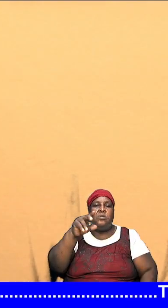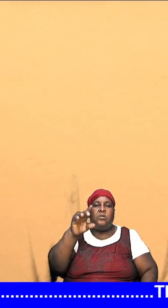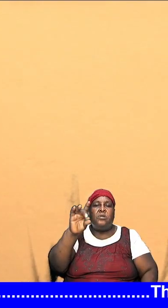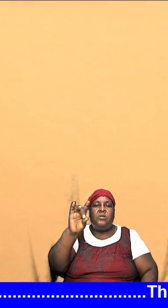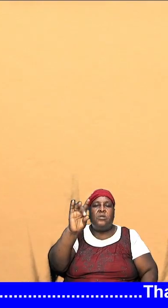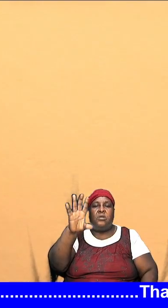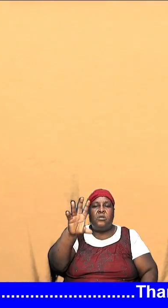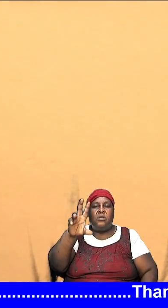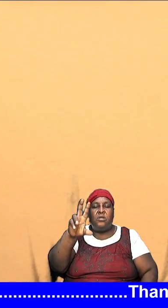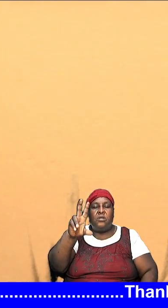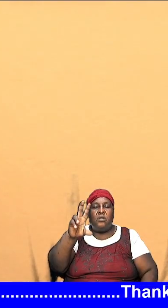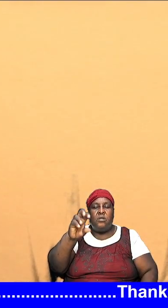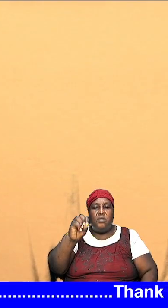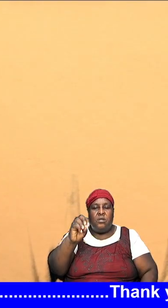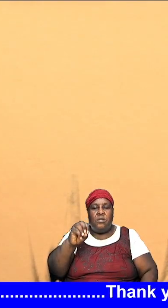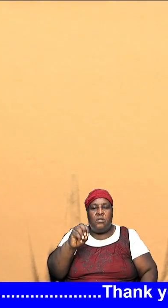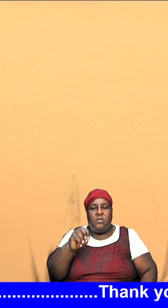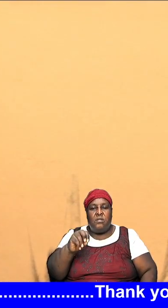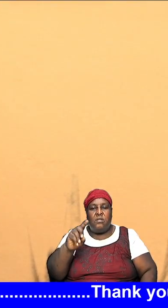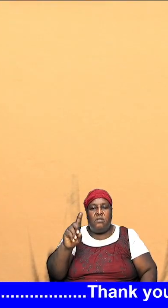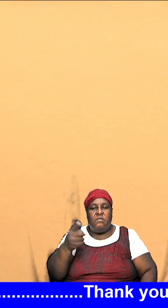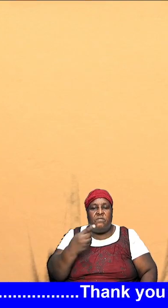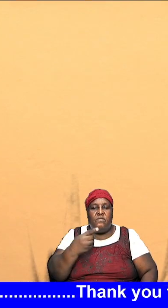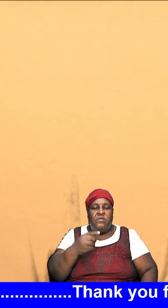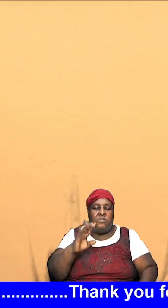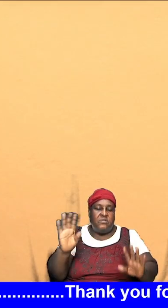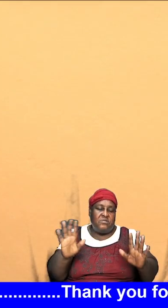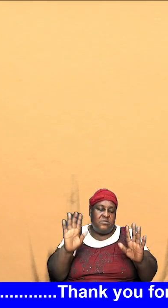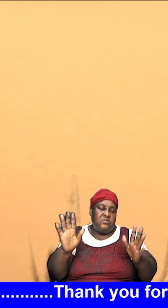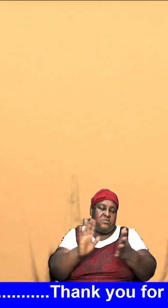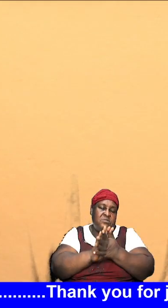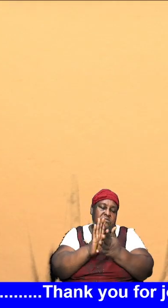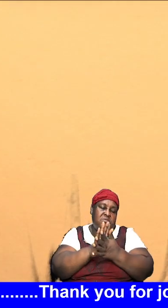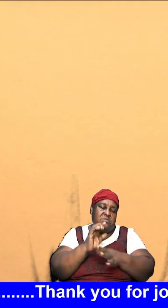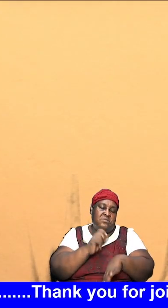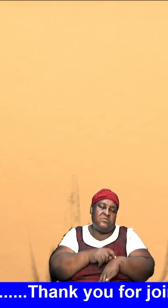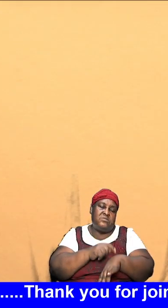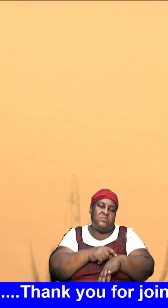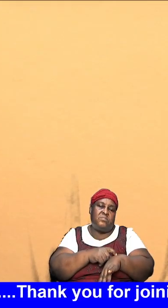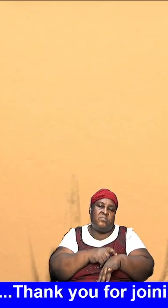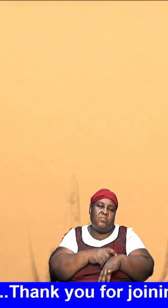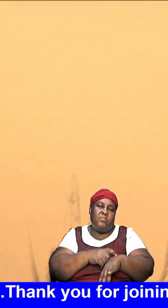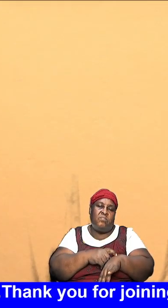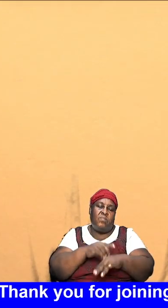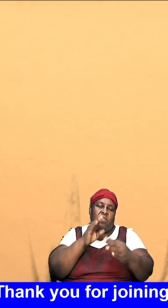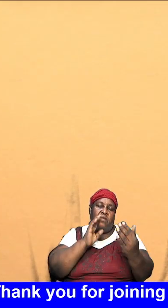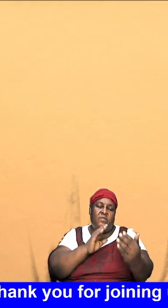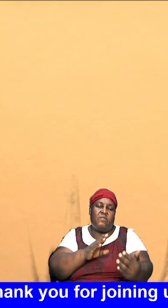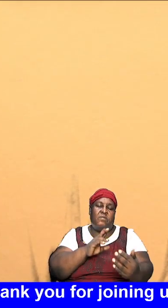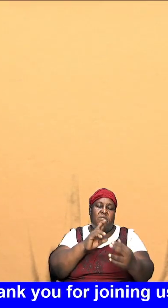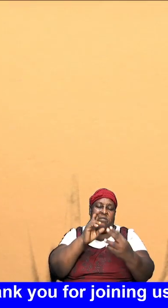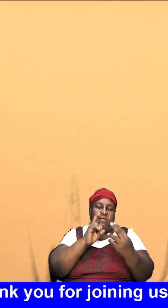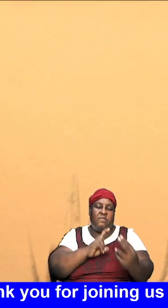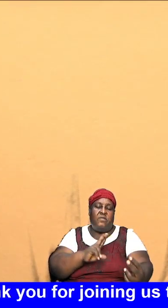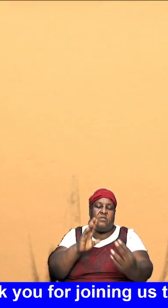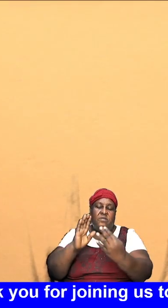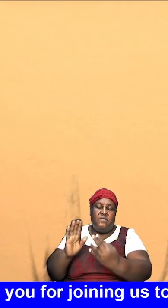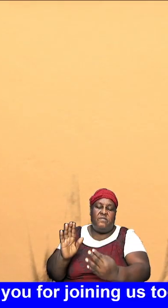good time. The first Sunday school face to face in the sanctuary.